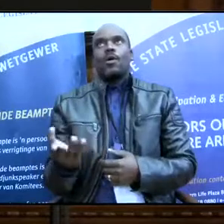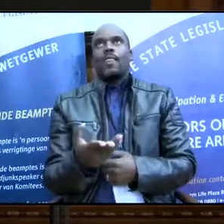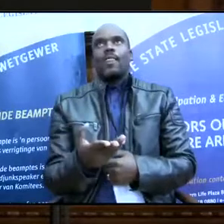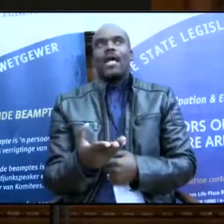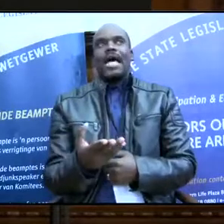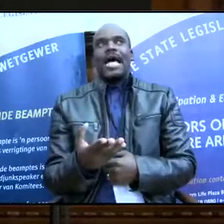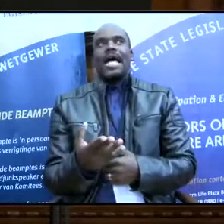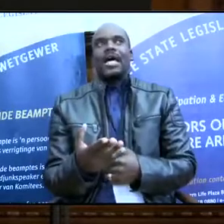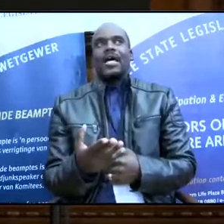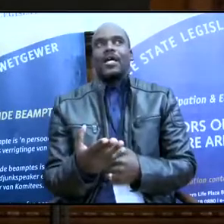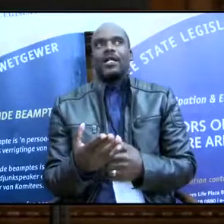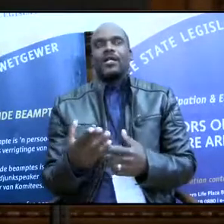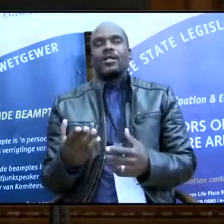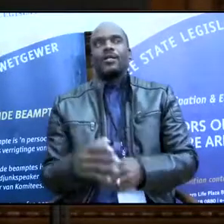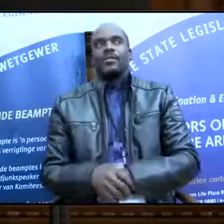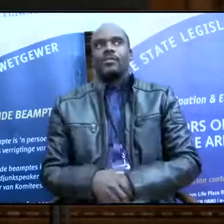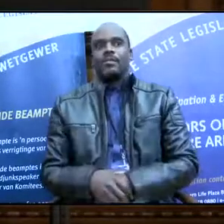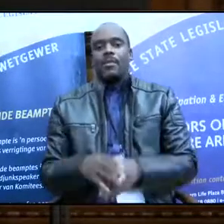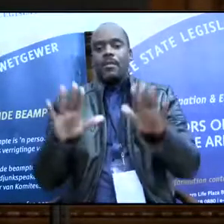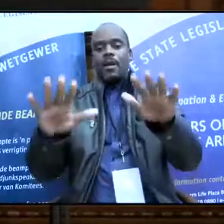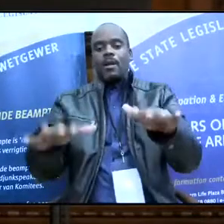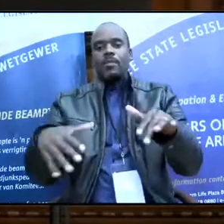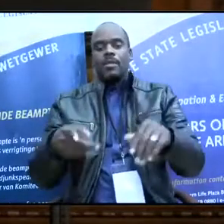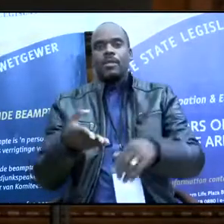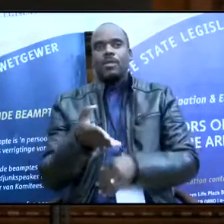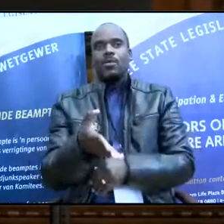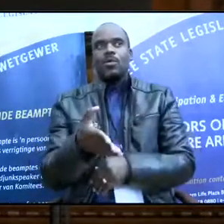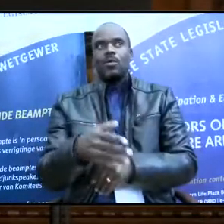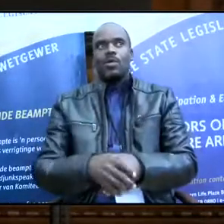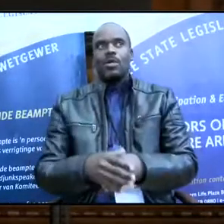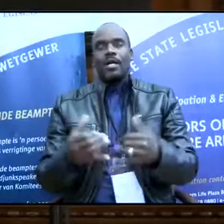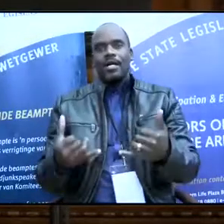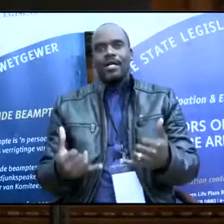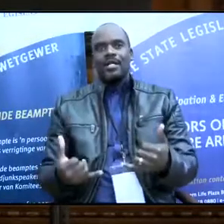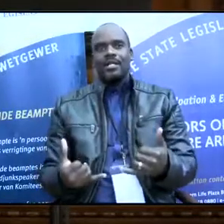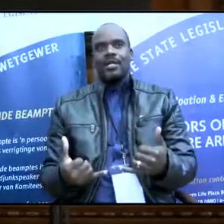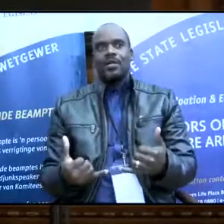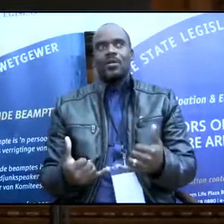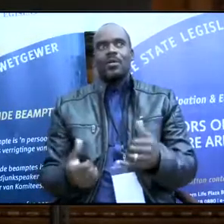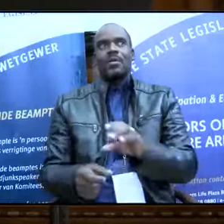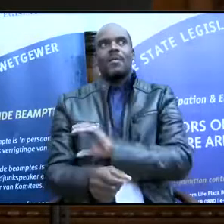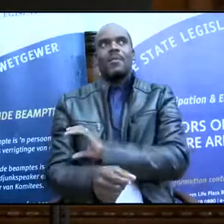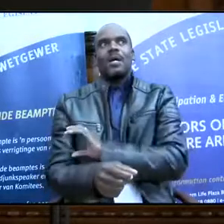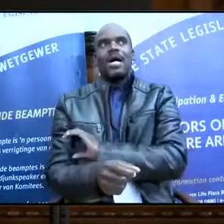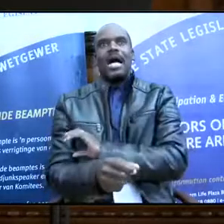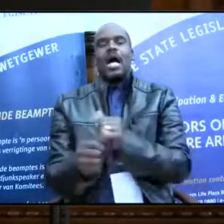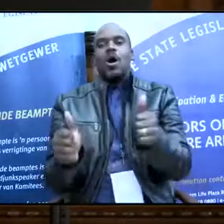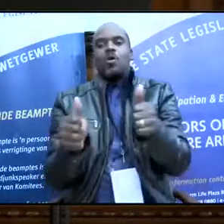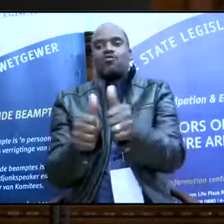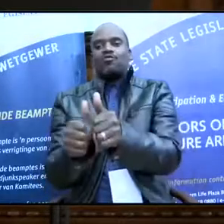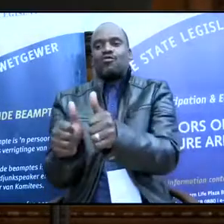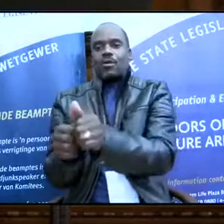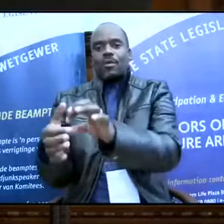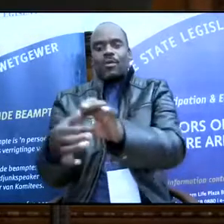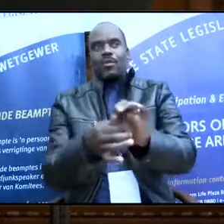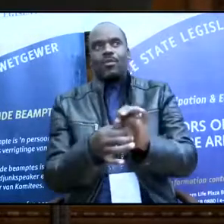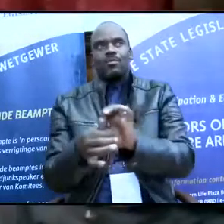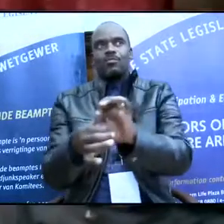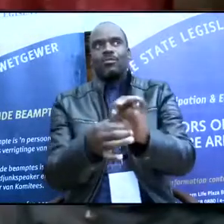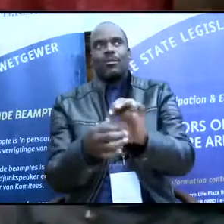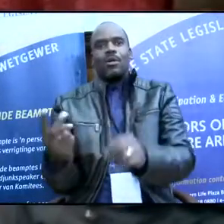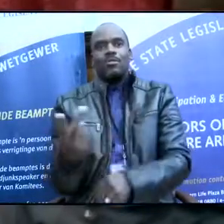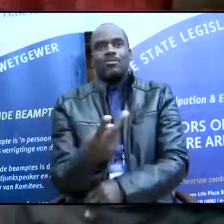compact as a government and that means is to strengthen stakeholder relationships between